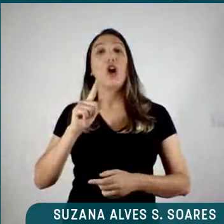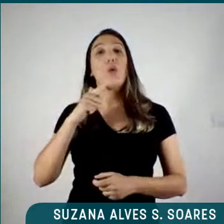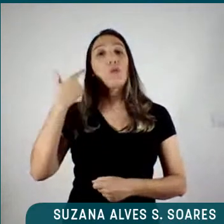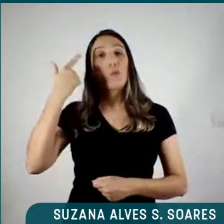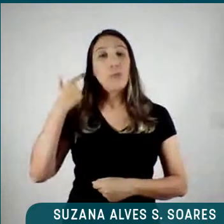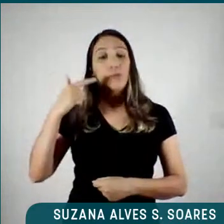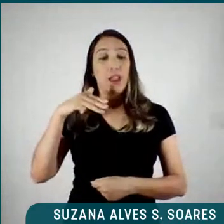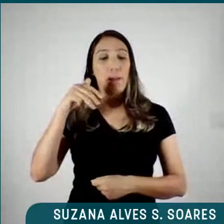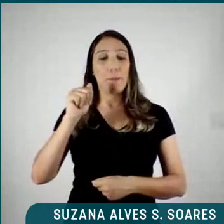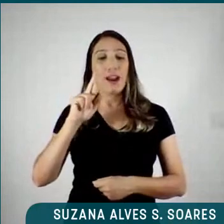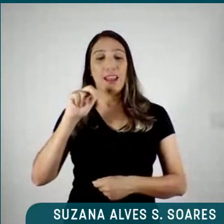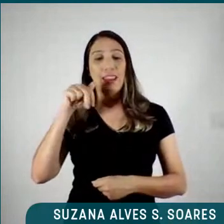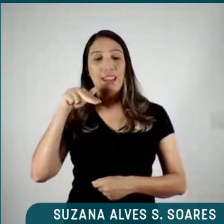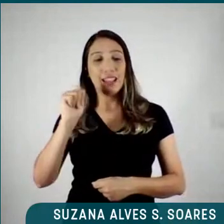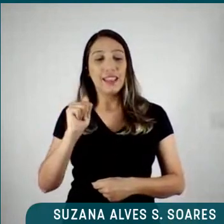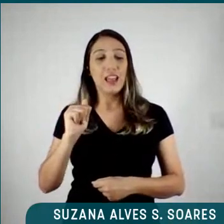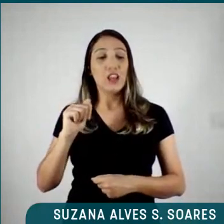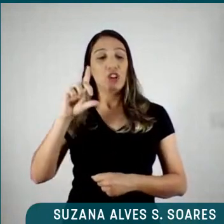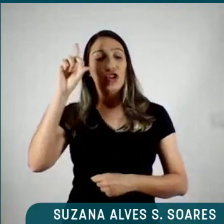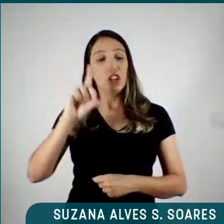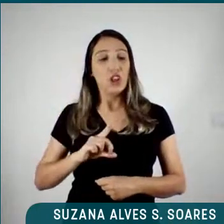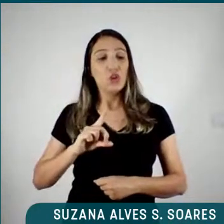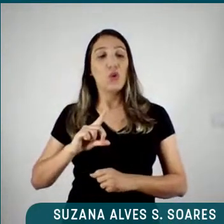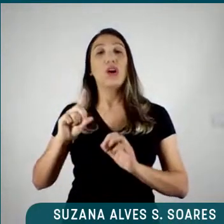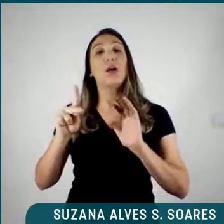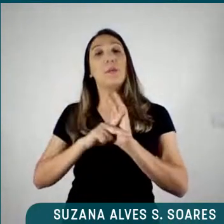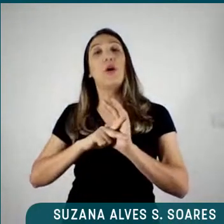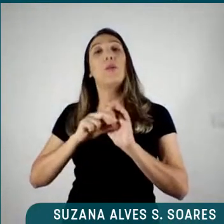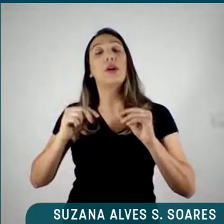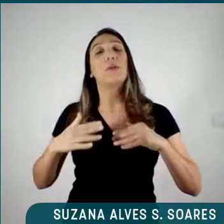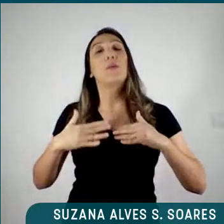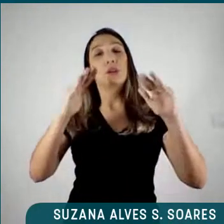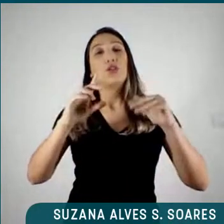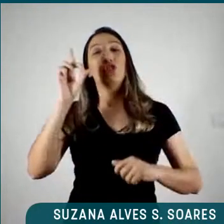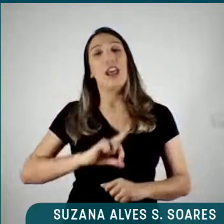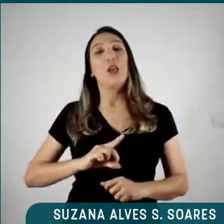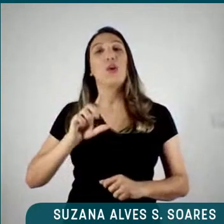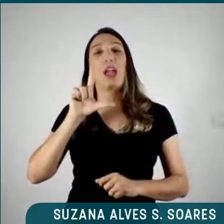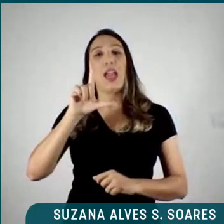Brown University, Malu Gatto, who studies gender,